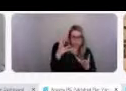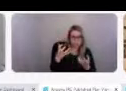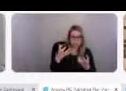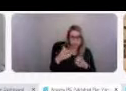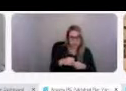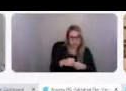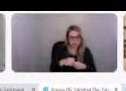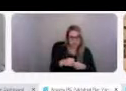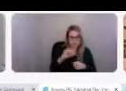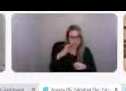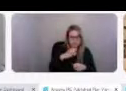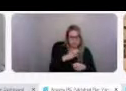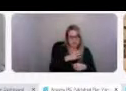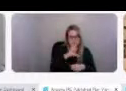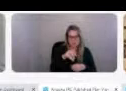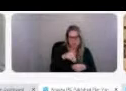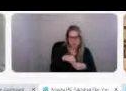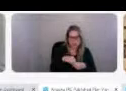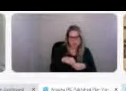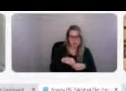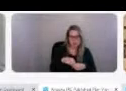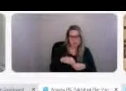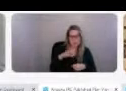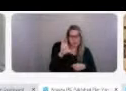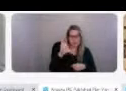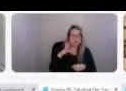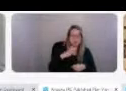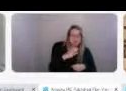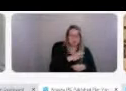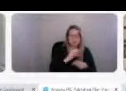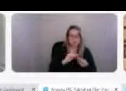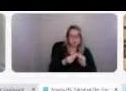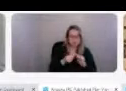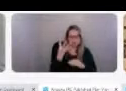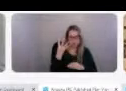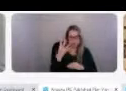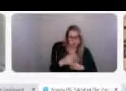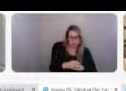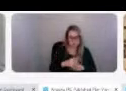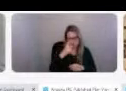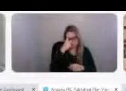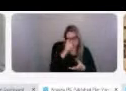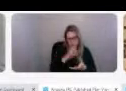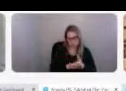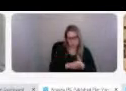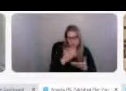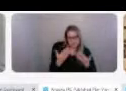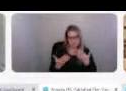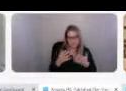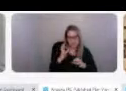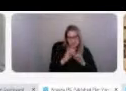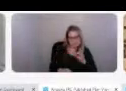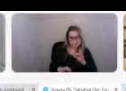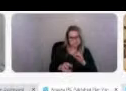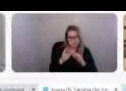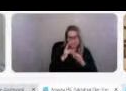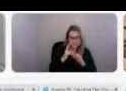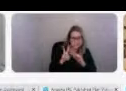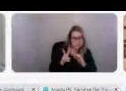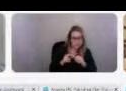commission included this area in the draft congressional district number four we believe this may be a simple oversight